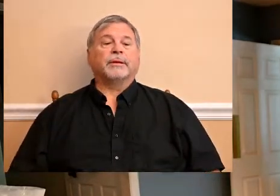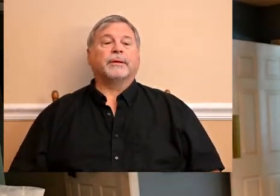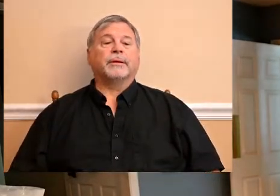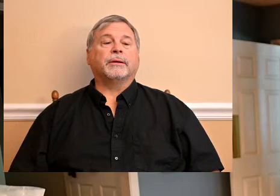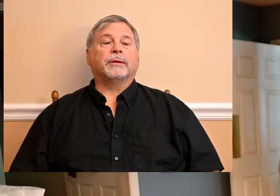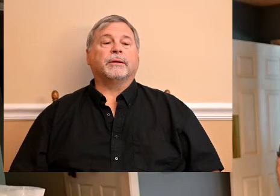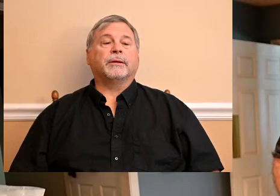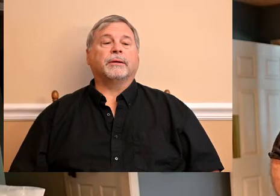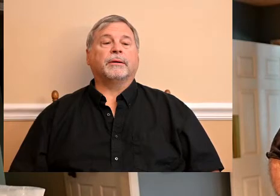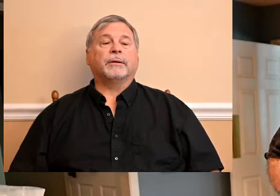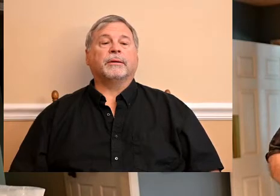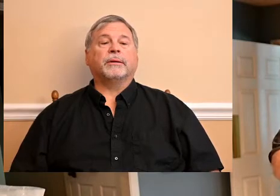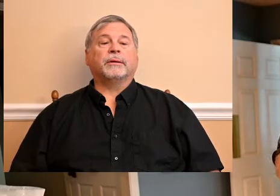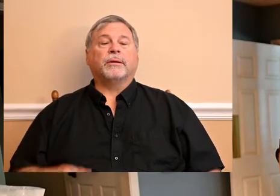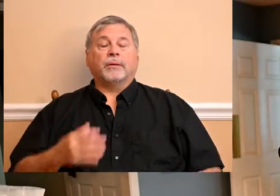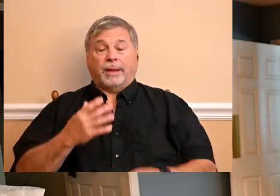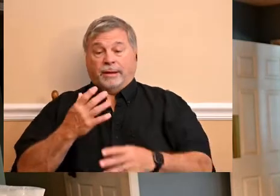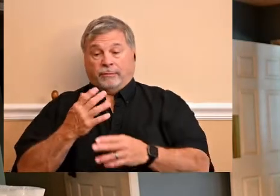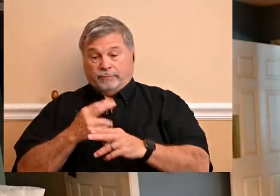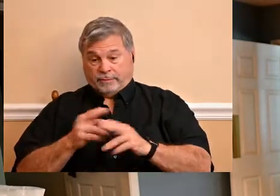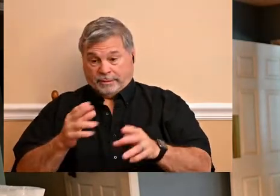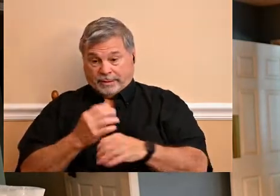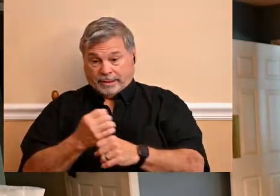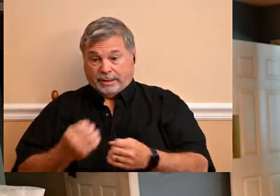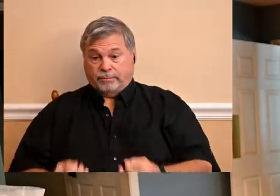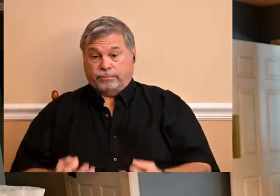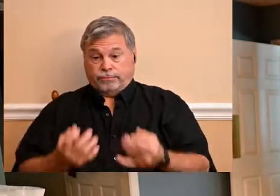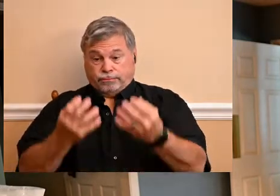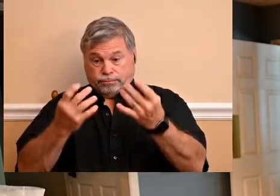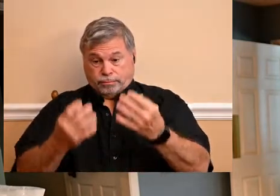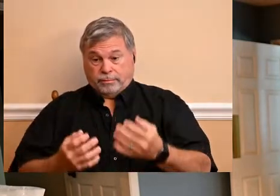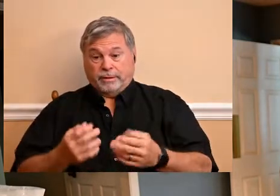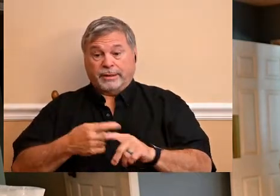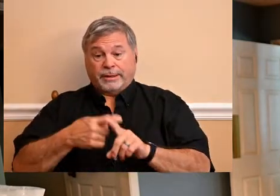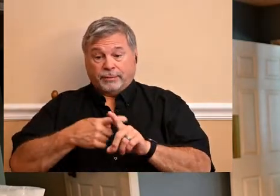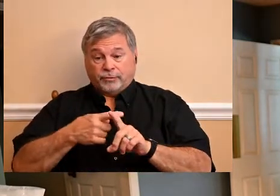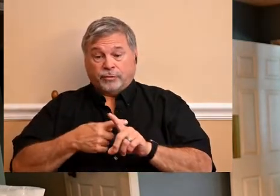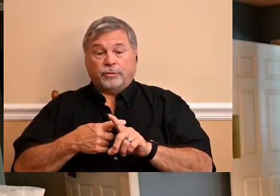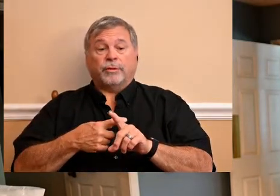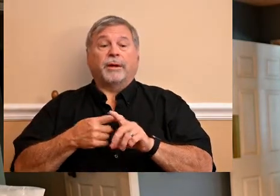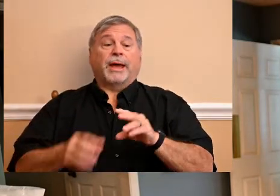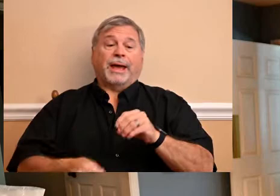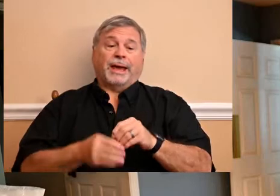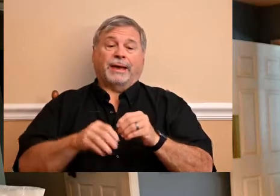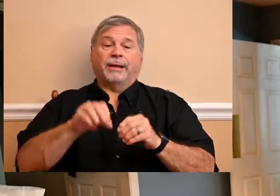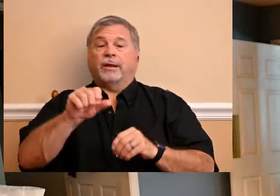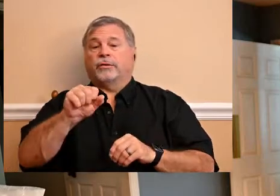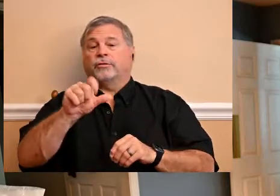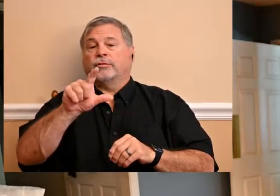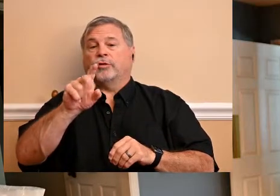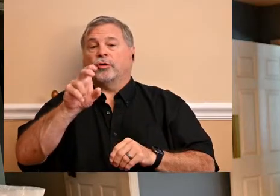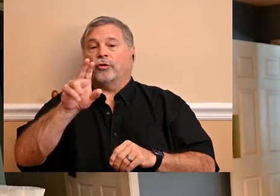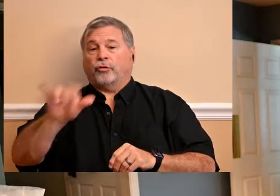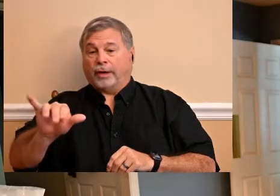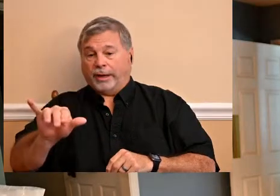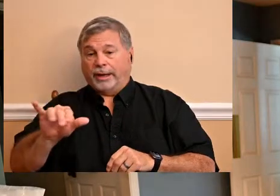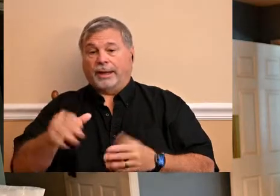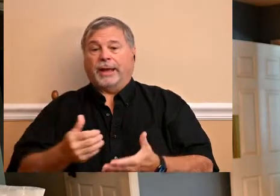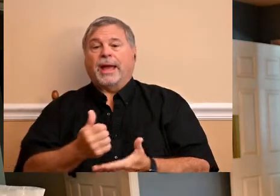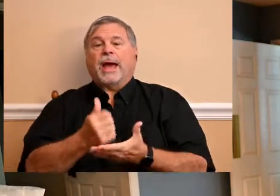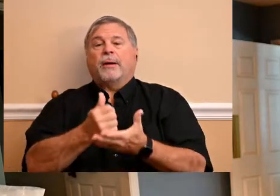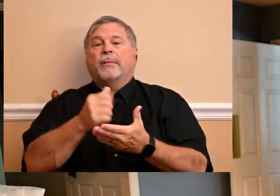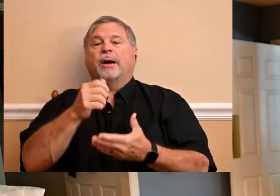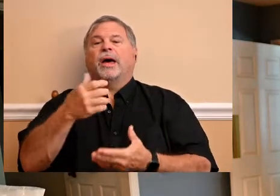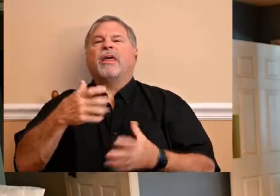There you go. Now, as we get this up to temperature, we're going to add this slurry of the cornstarch. That'll help